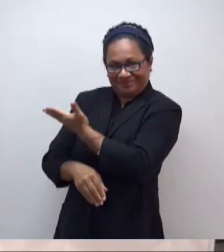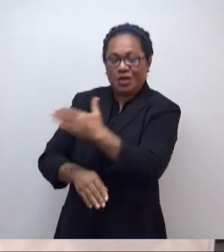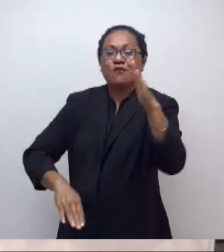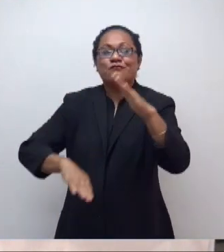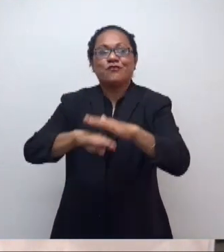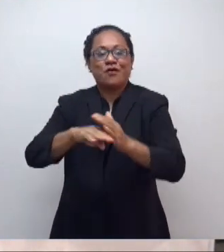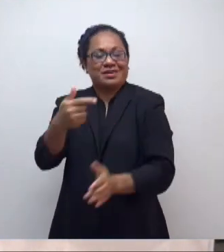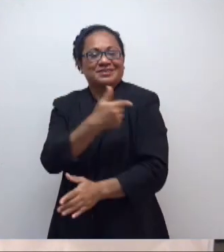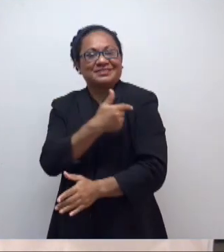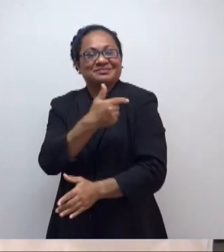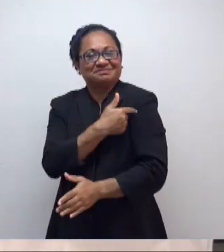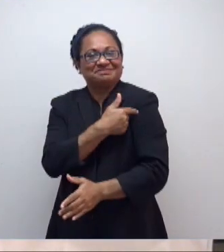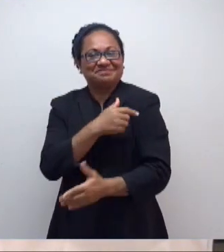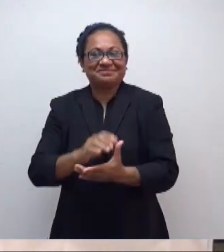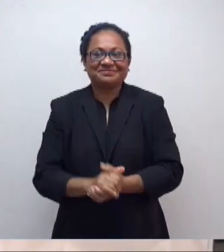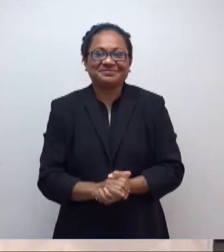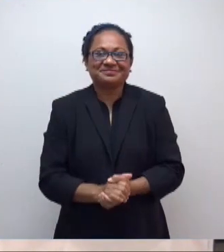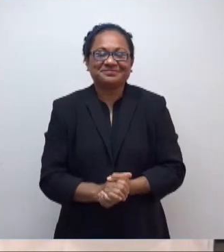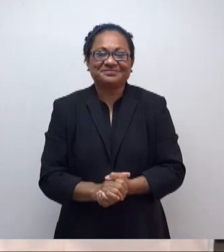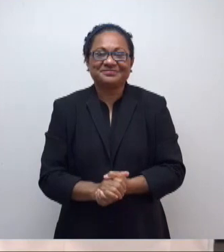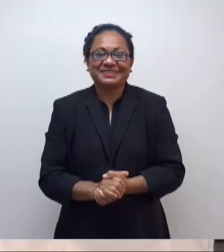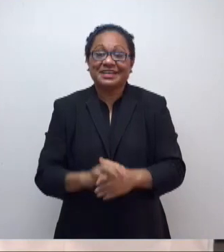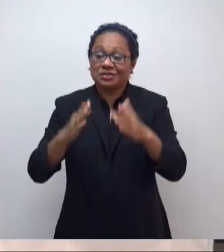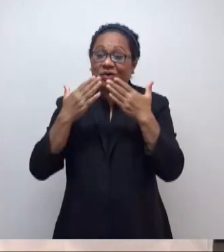Thanks to you and the